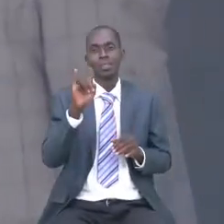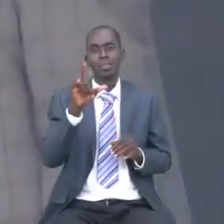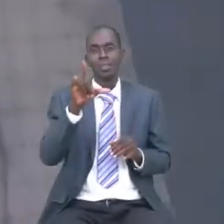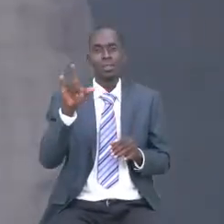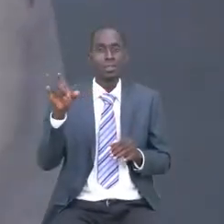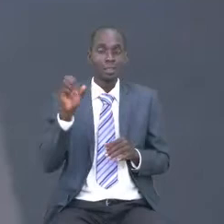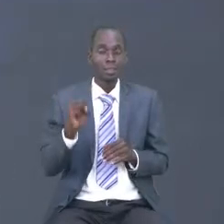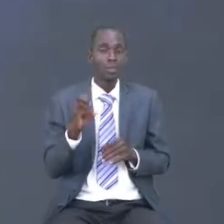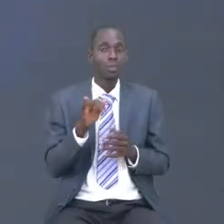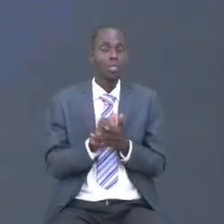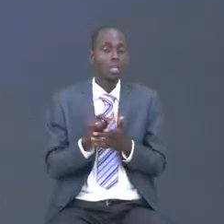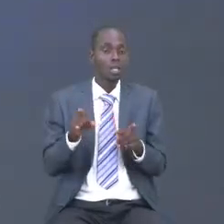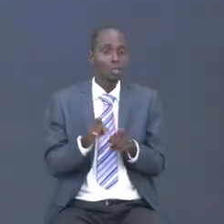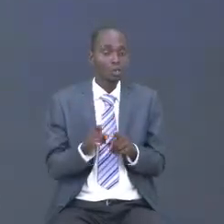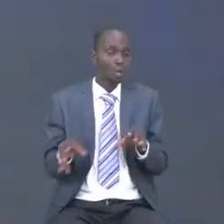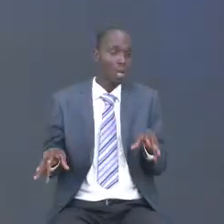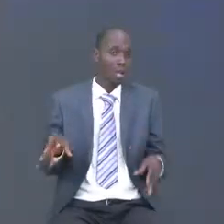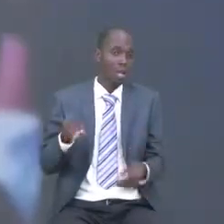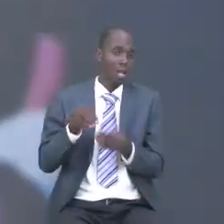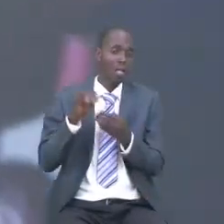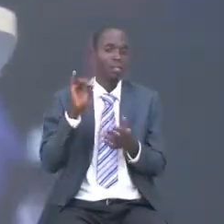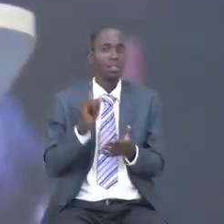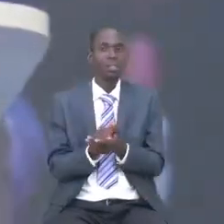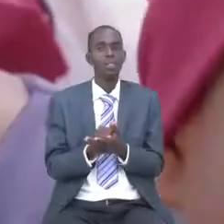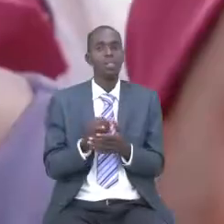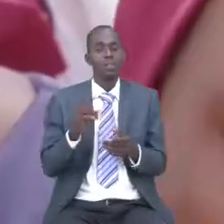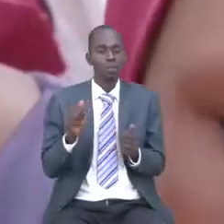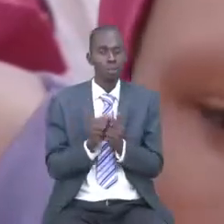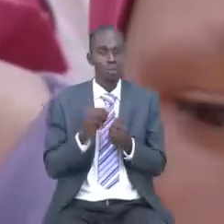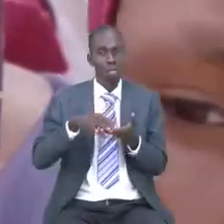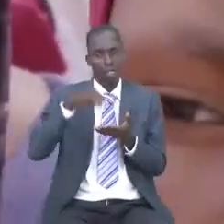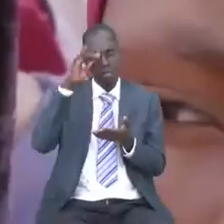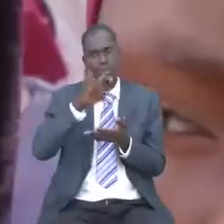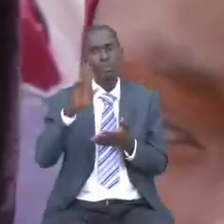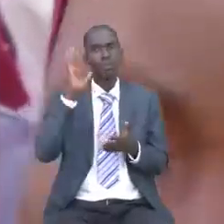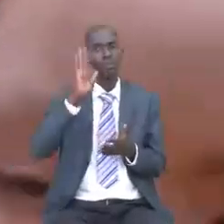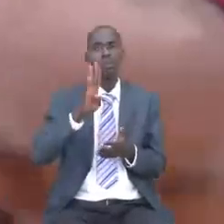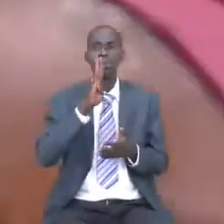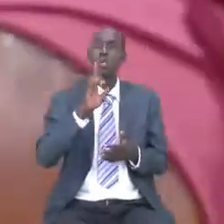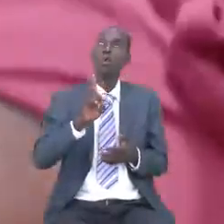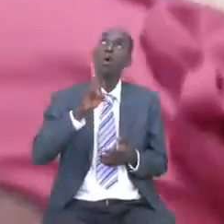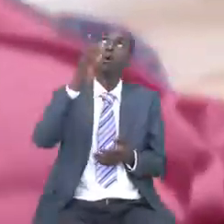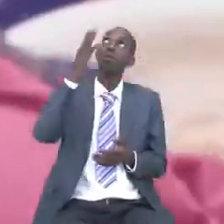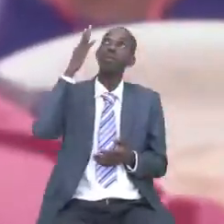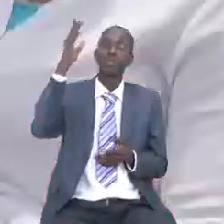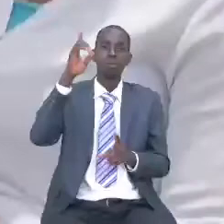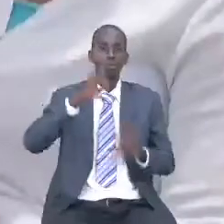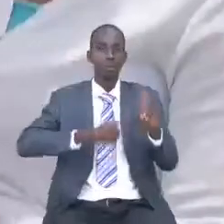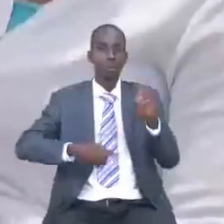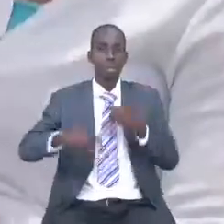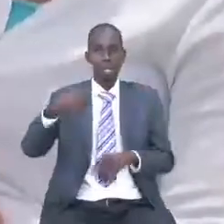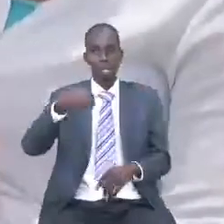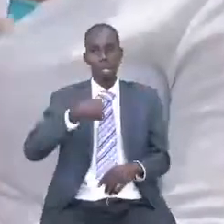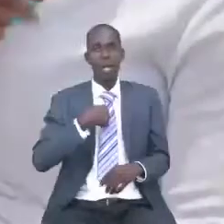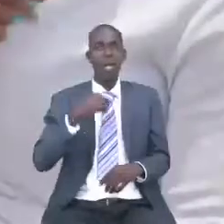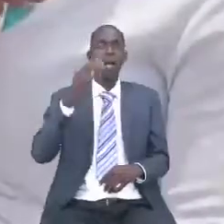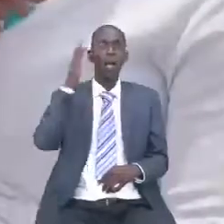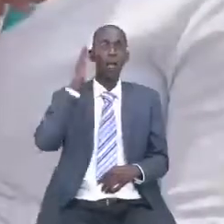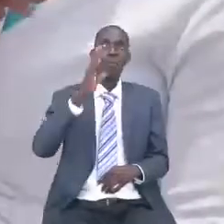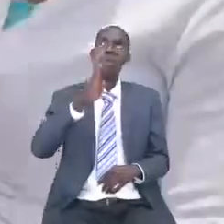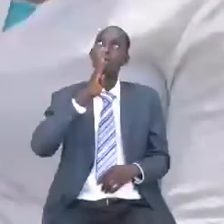learning, then you will be there. I will be there.